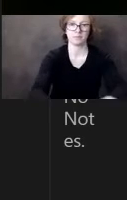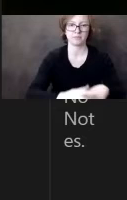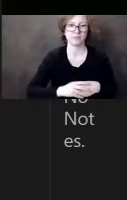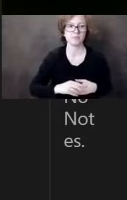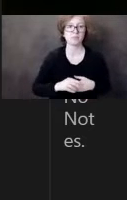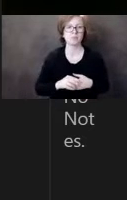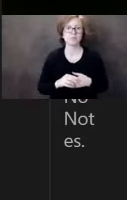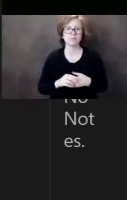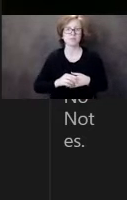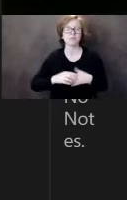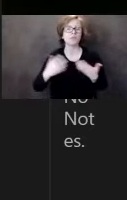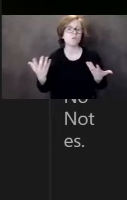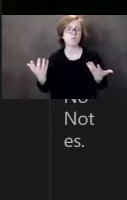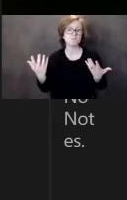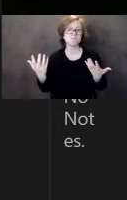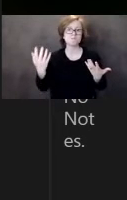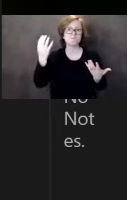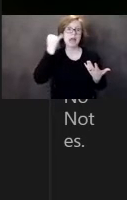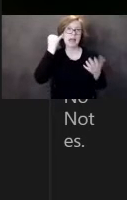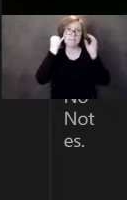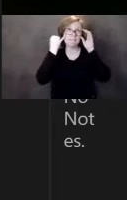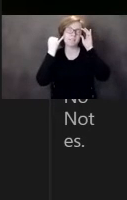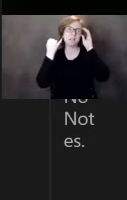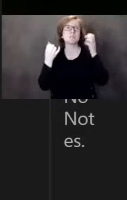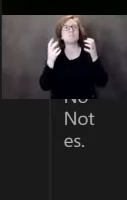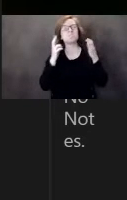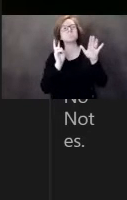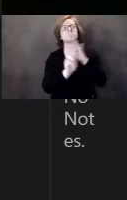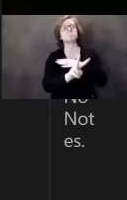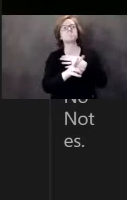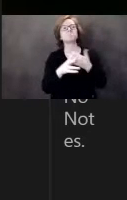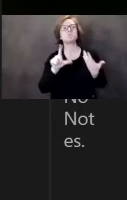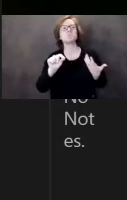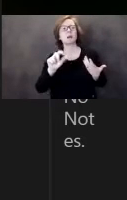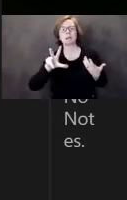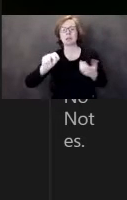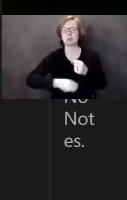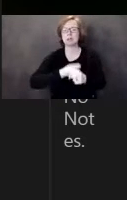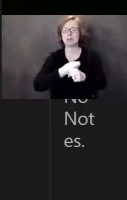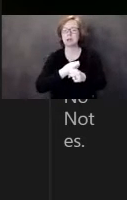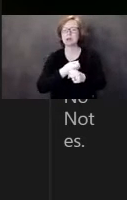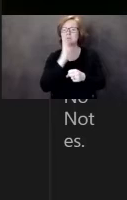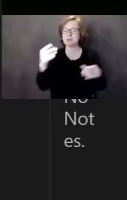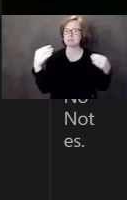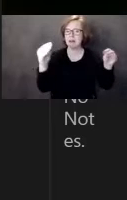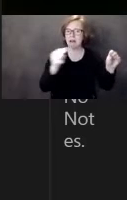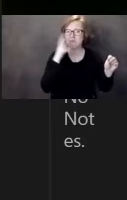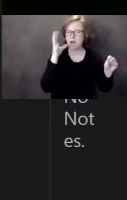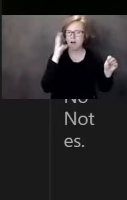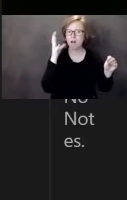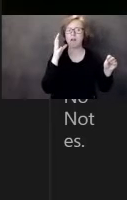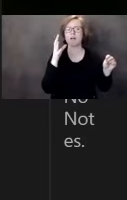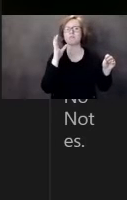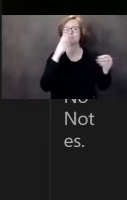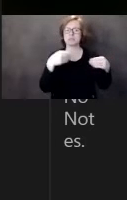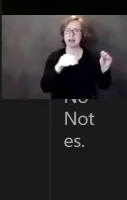decide, but you're thinking long-term, maybe you'll sell the place in 20 or 30 years and somebody wants to grow something different. If you set the